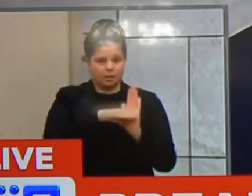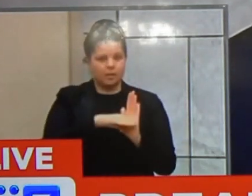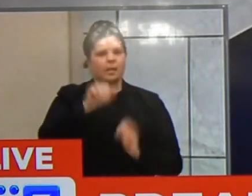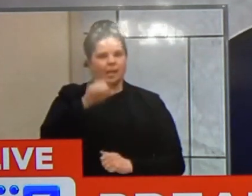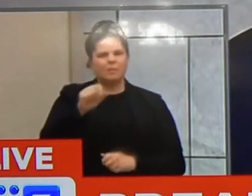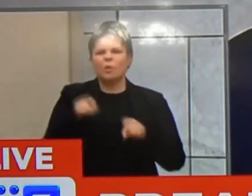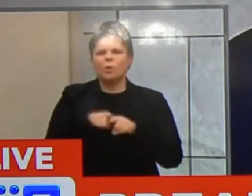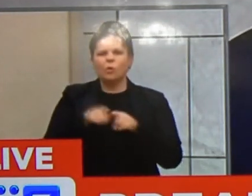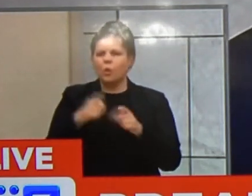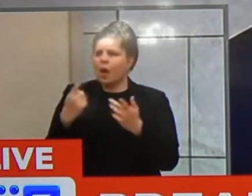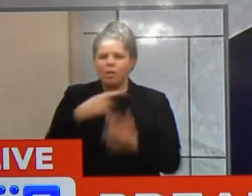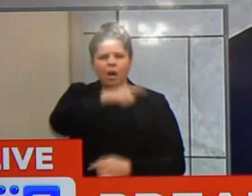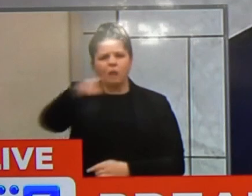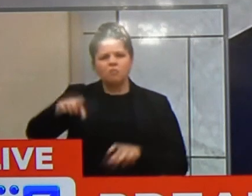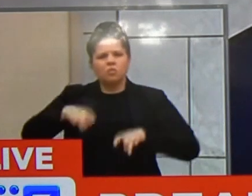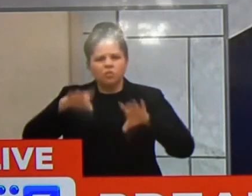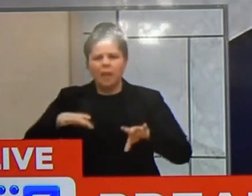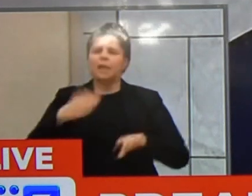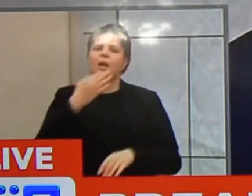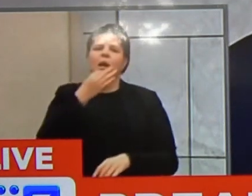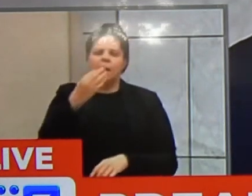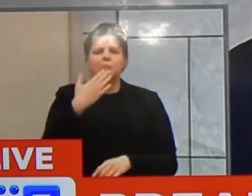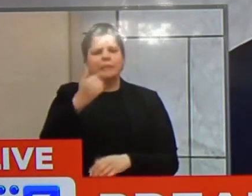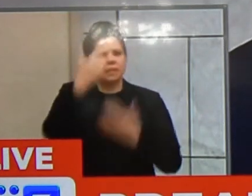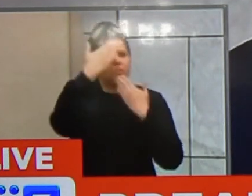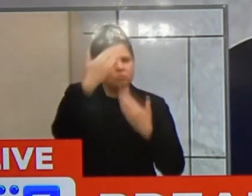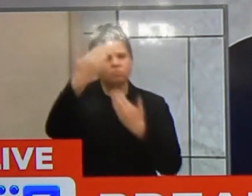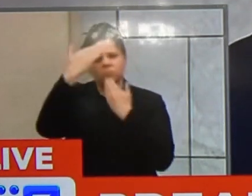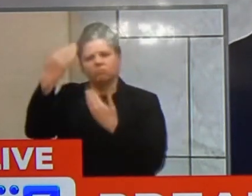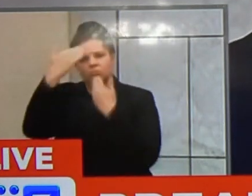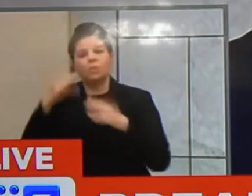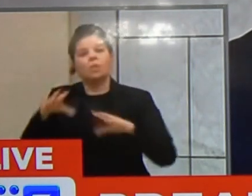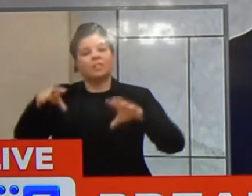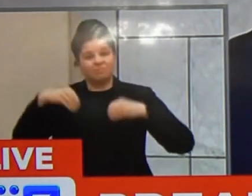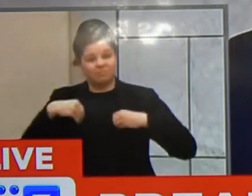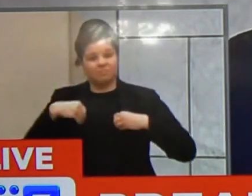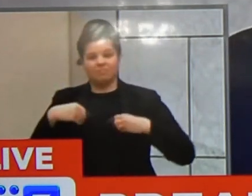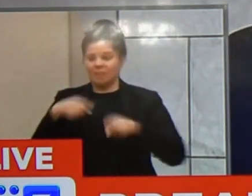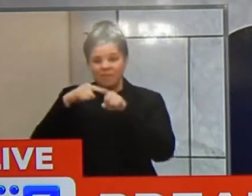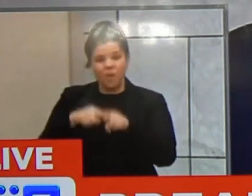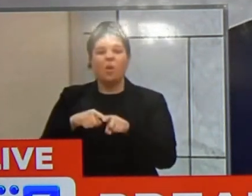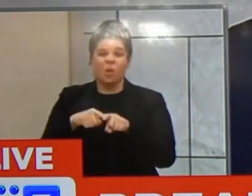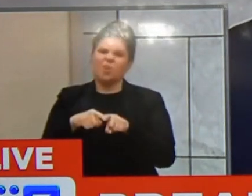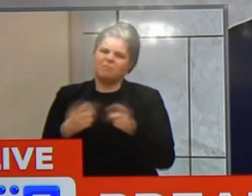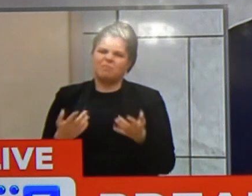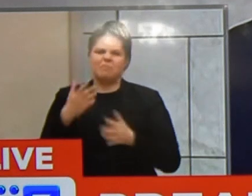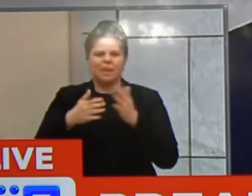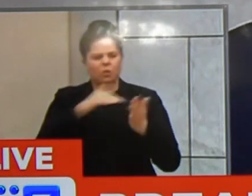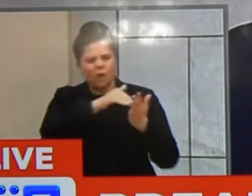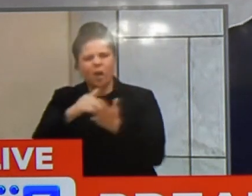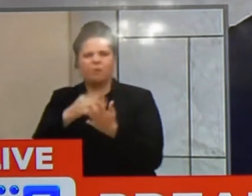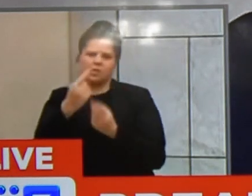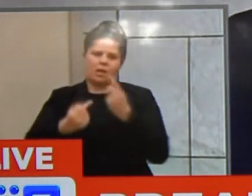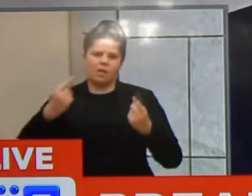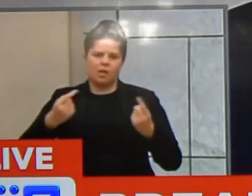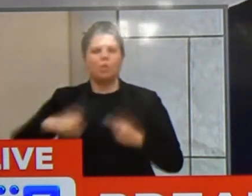fellow Australians asking you to do this, because by complying with those arrangements and supporting those arrangements, you're supporting your fellow